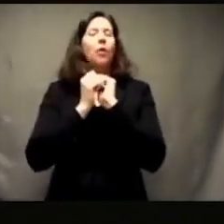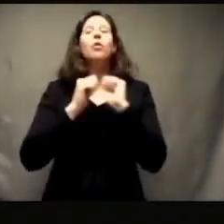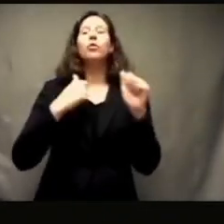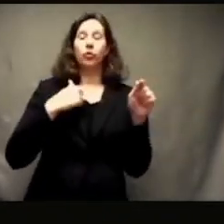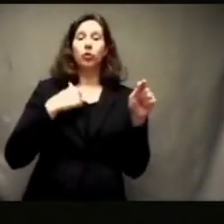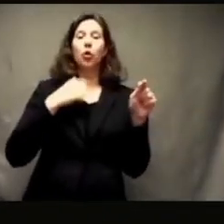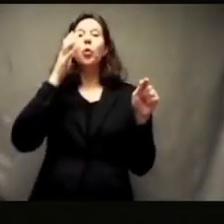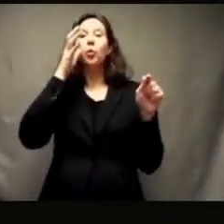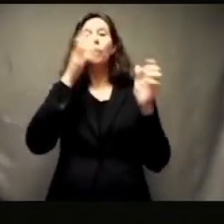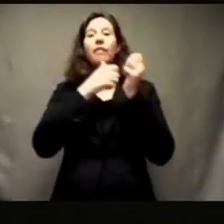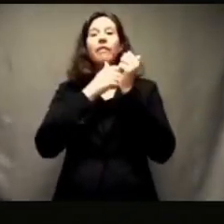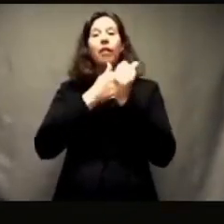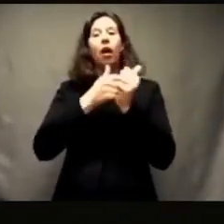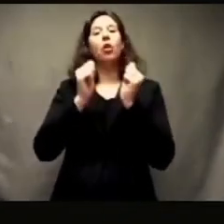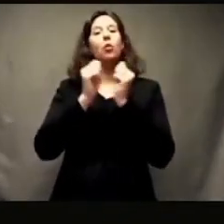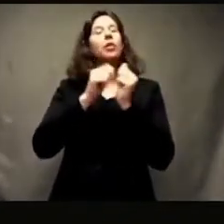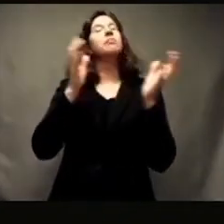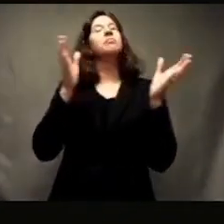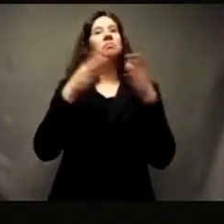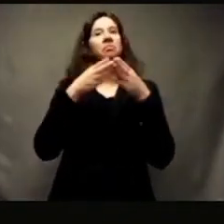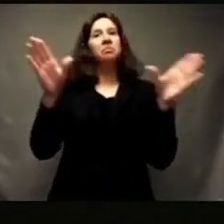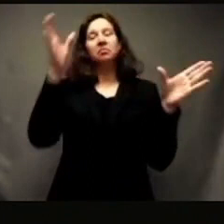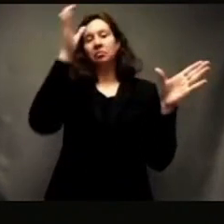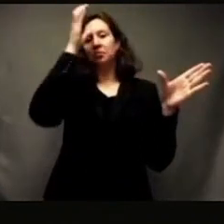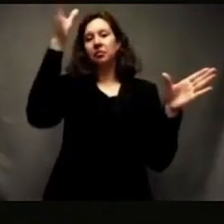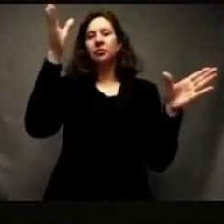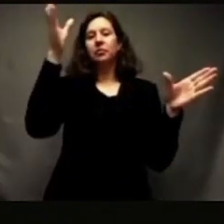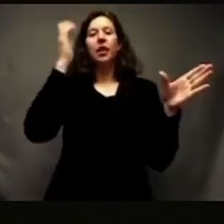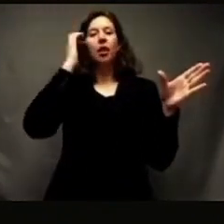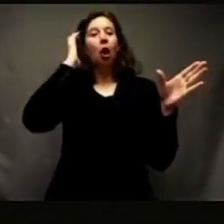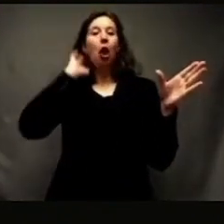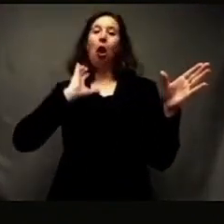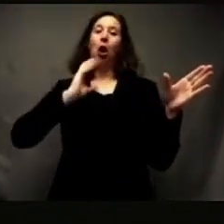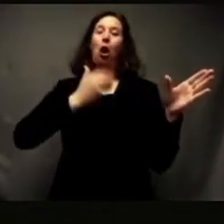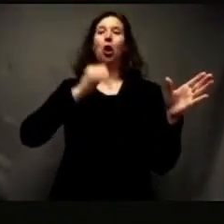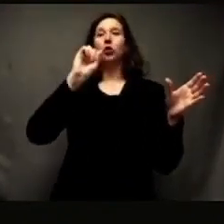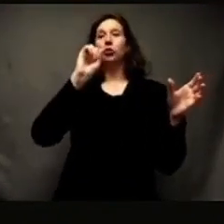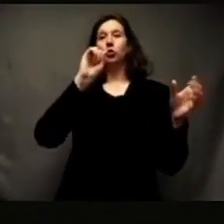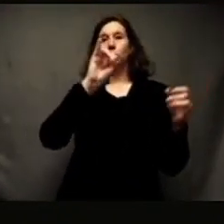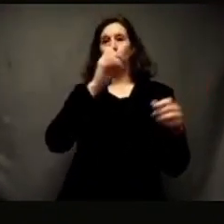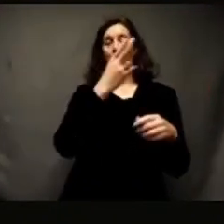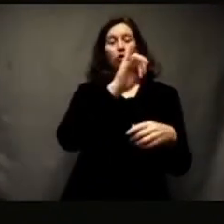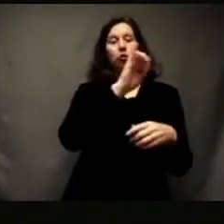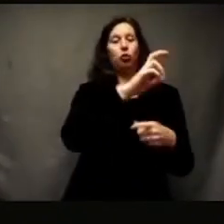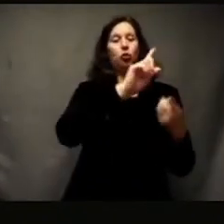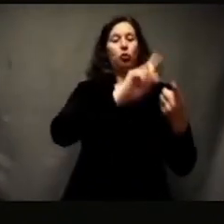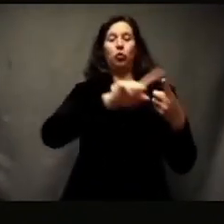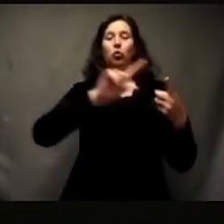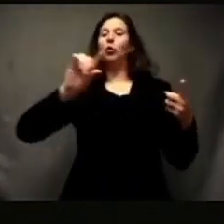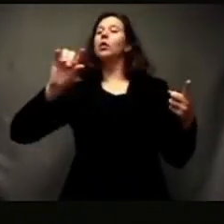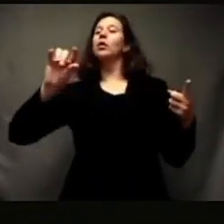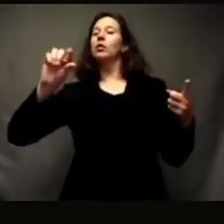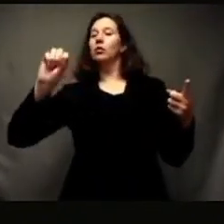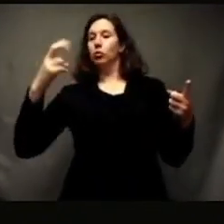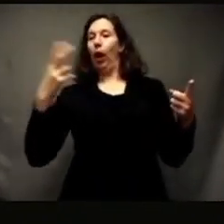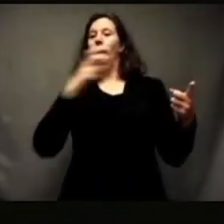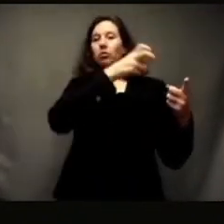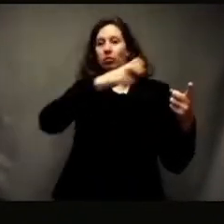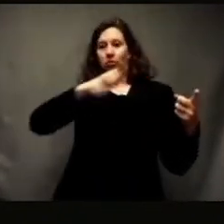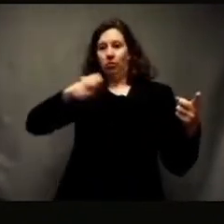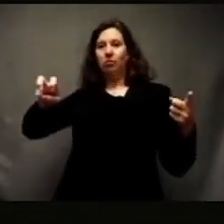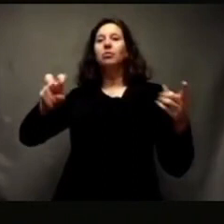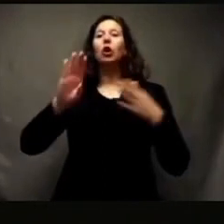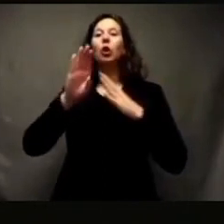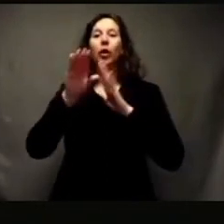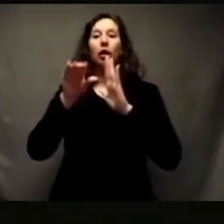we'll be following along with the general concepts that are covered in our Scratch Junior to Scratch curriculum. So as I said, DevTech does a lot